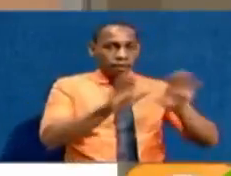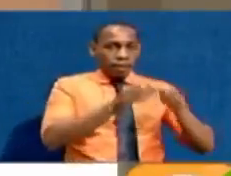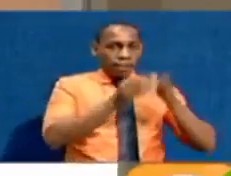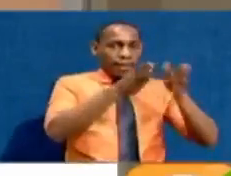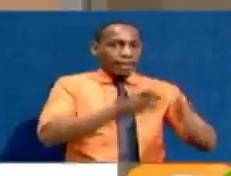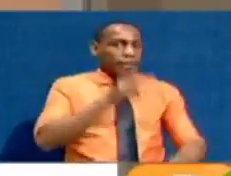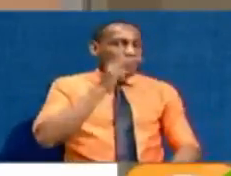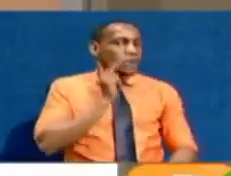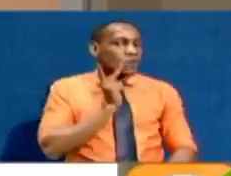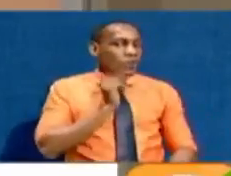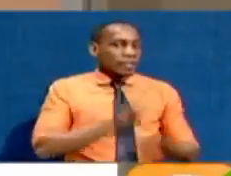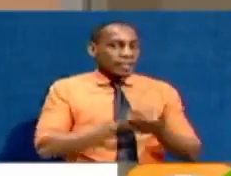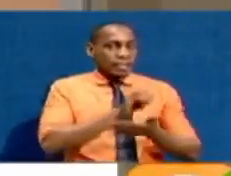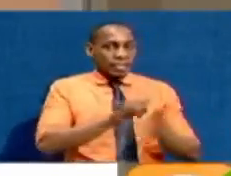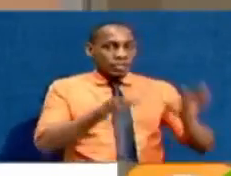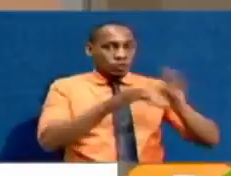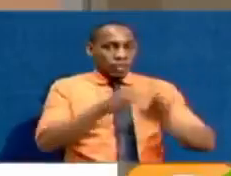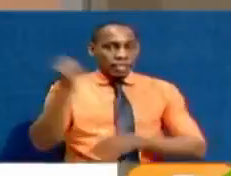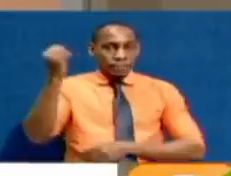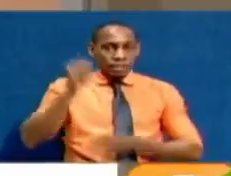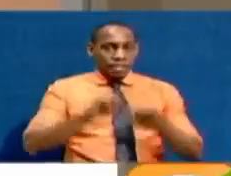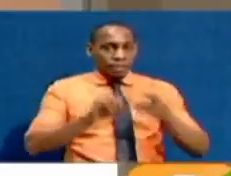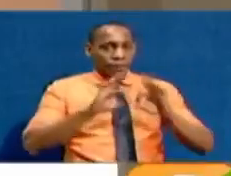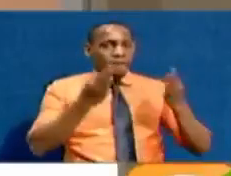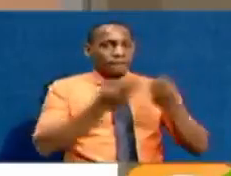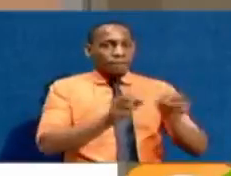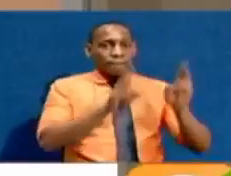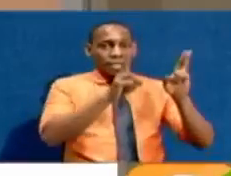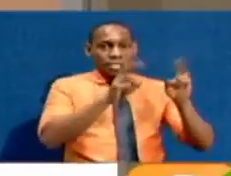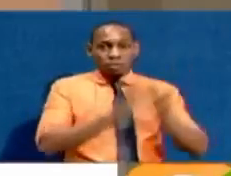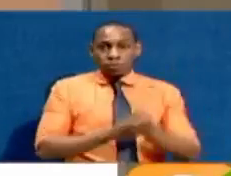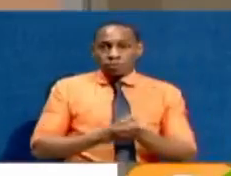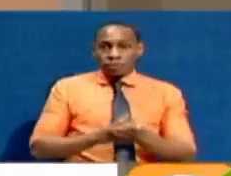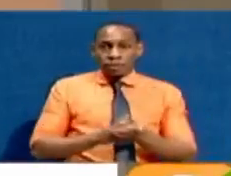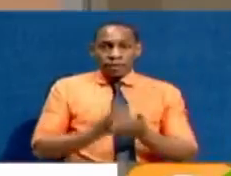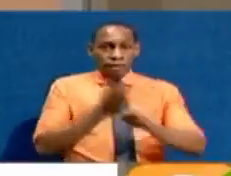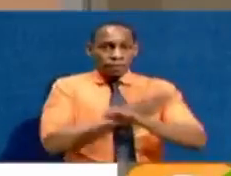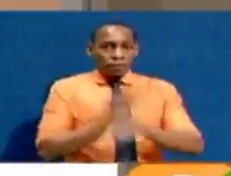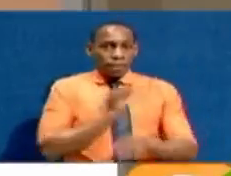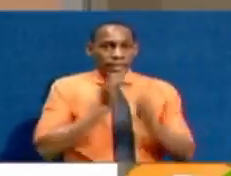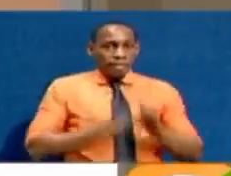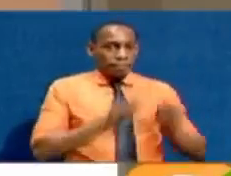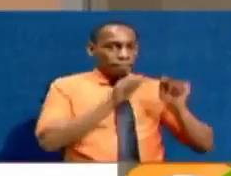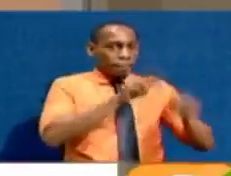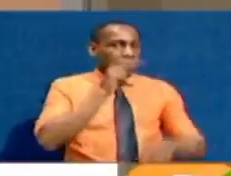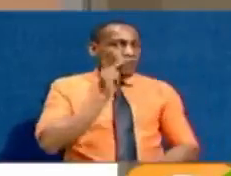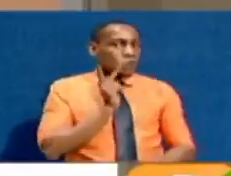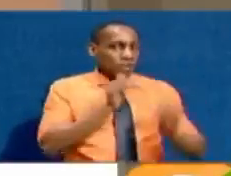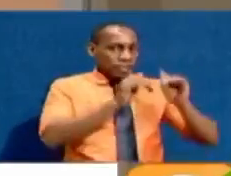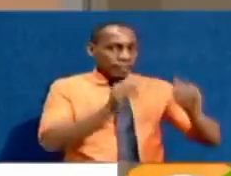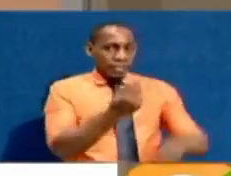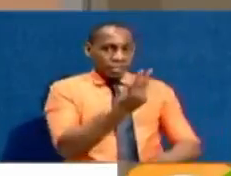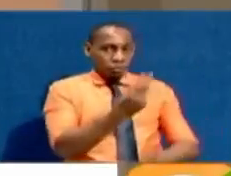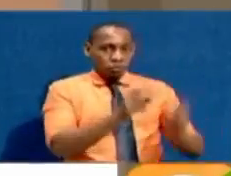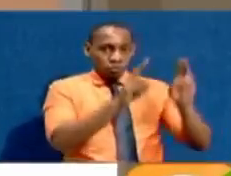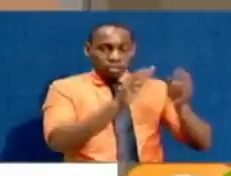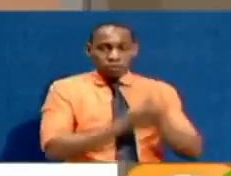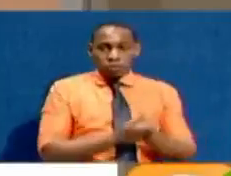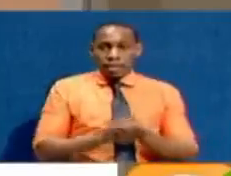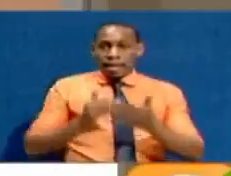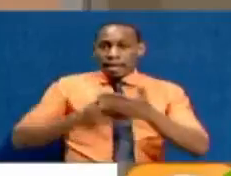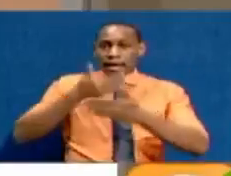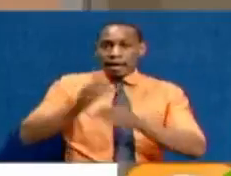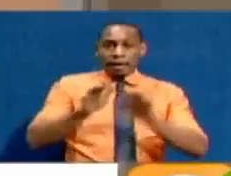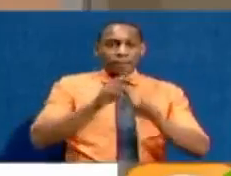Kalonzo Musyoka for mixing politics and family issues. Muthama telling off Kalonzo to separate the two. This follows